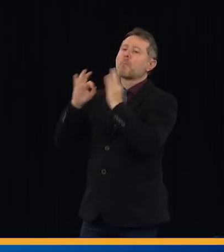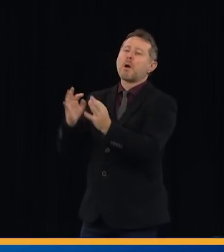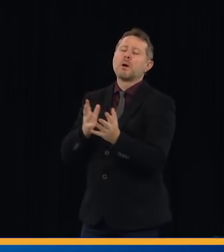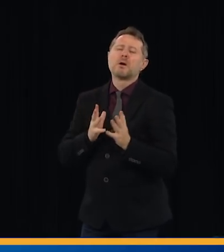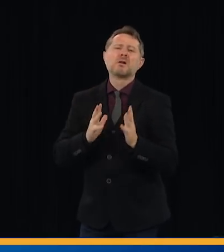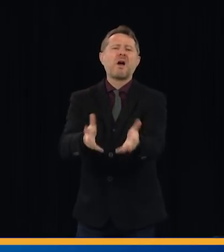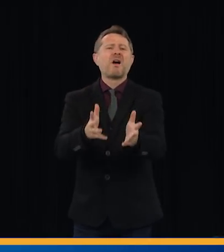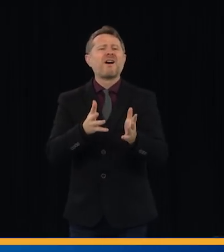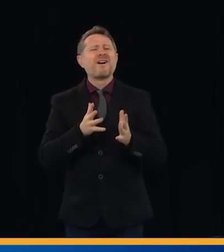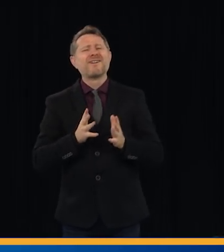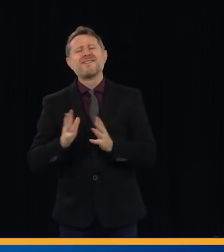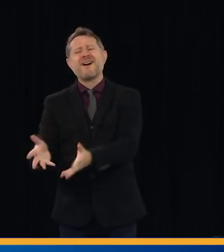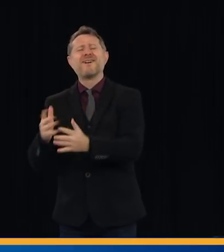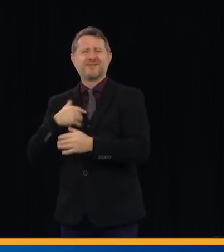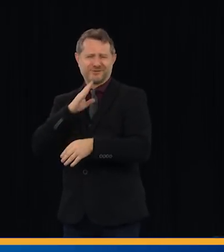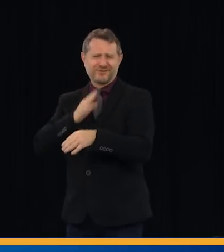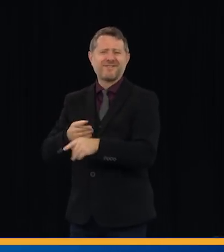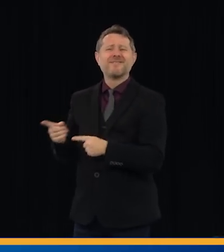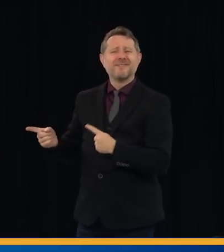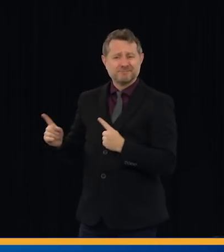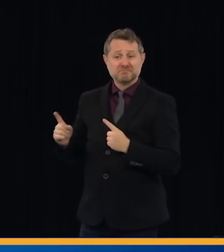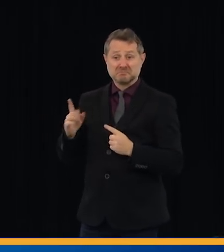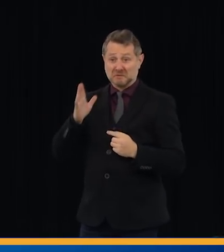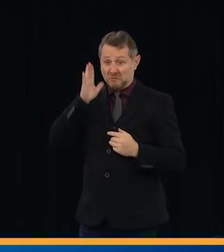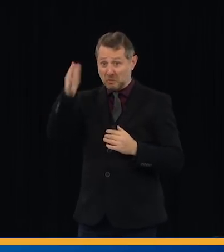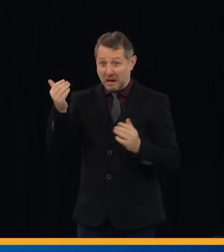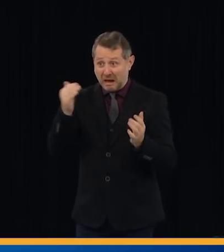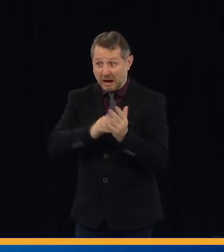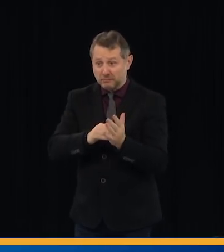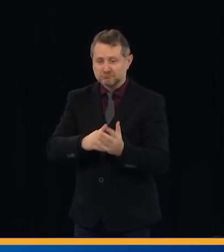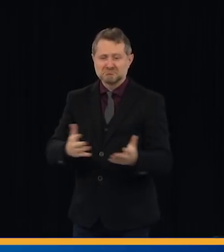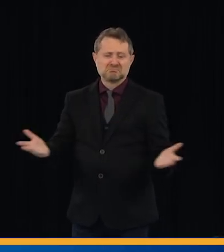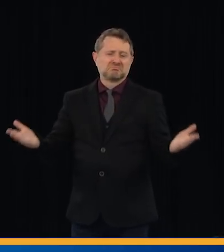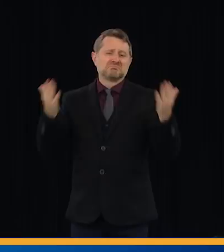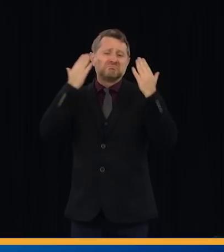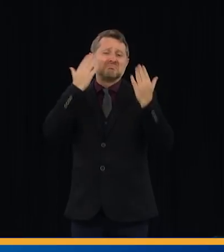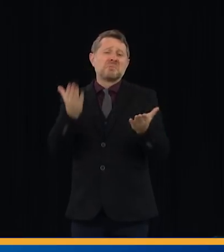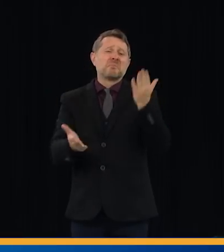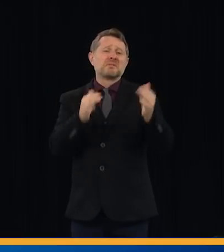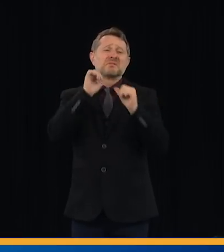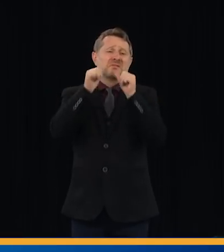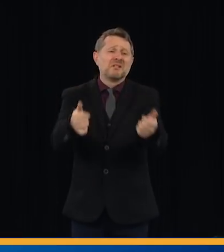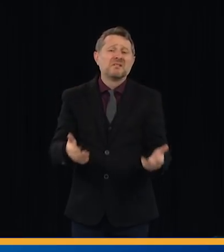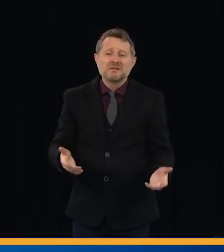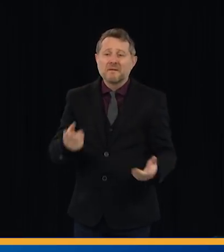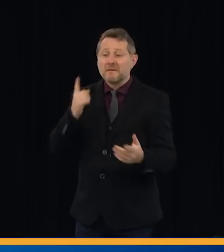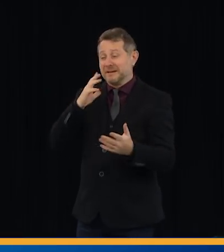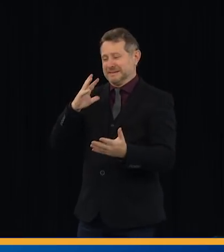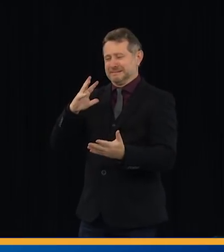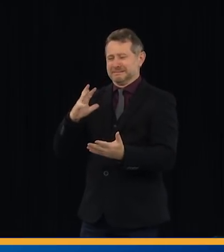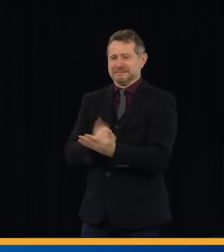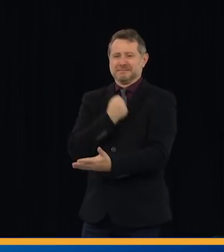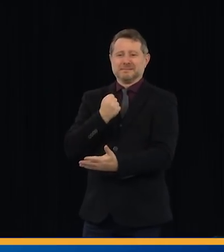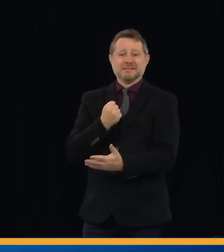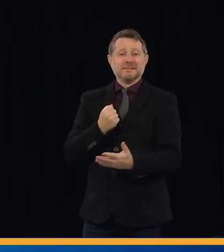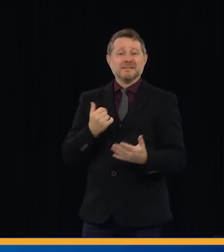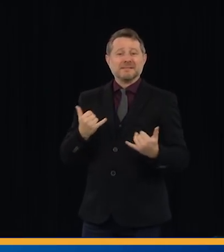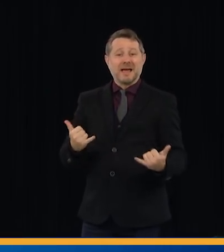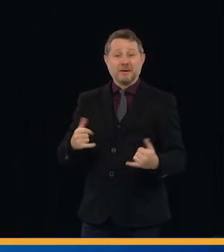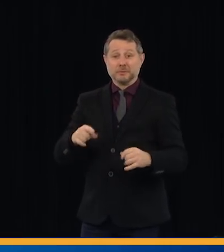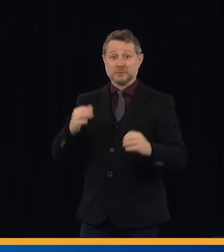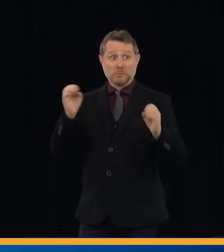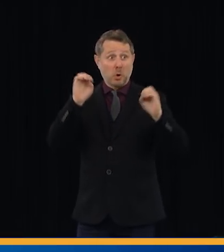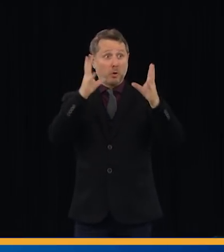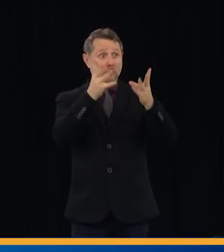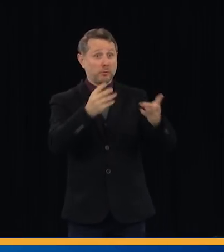I'll never get the opportunity in life to do that again. You know, we're going to get through this, and they're going to go off and find a